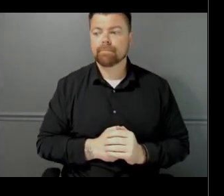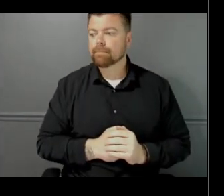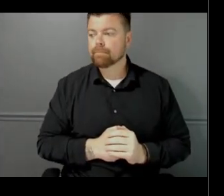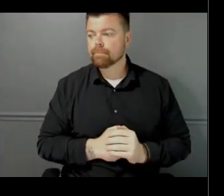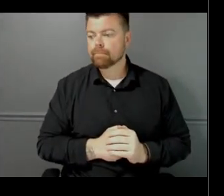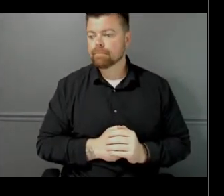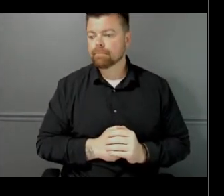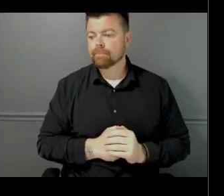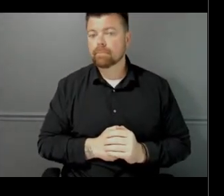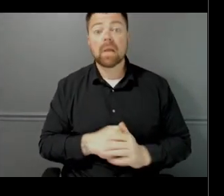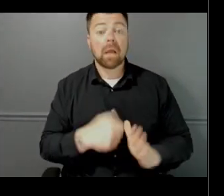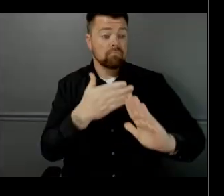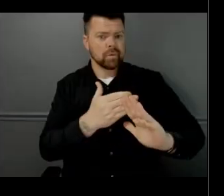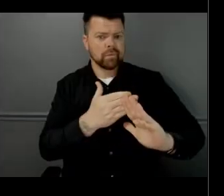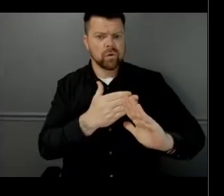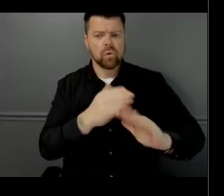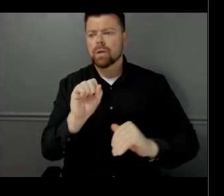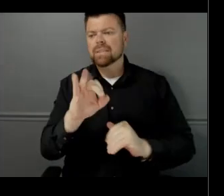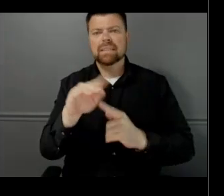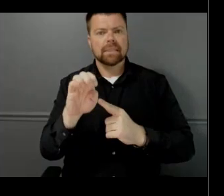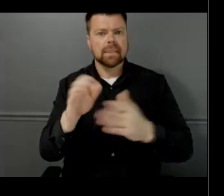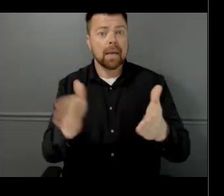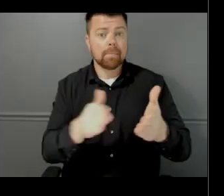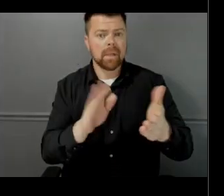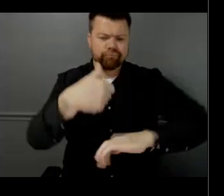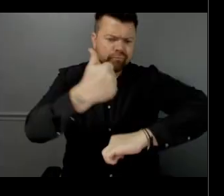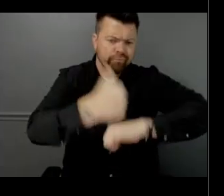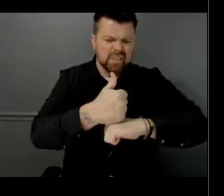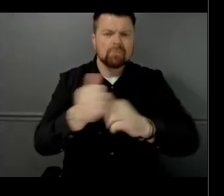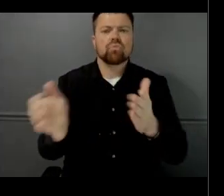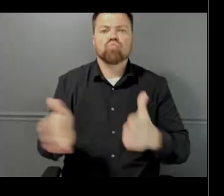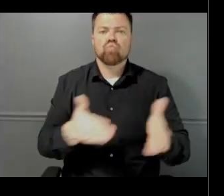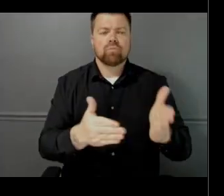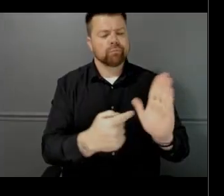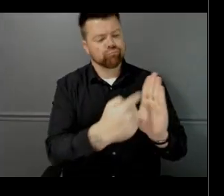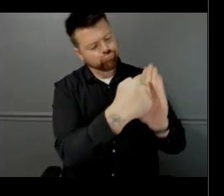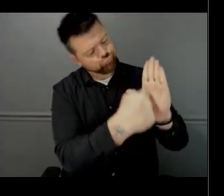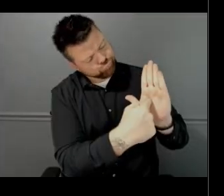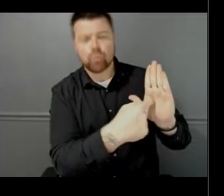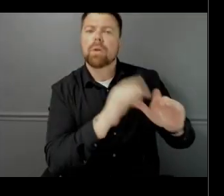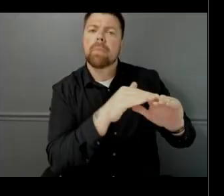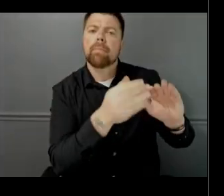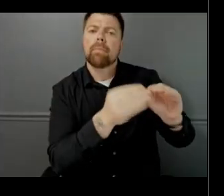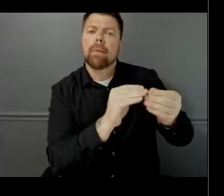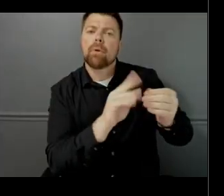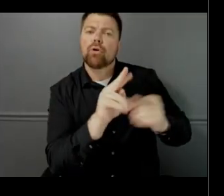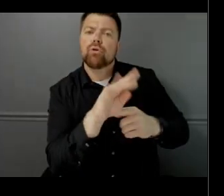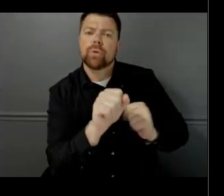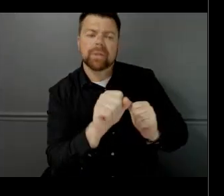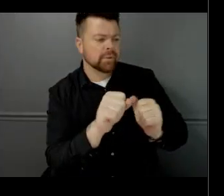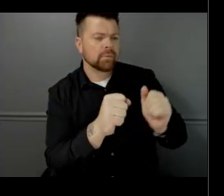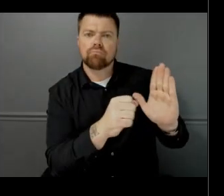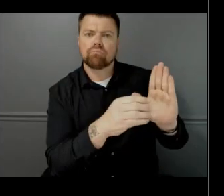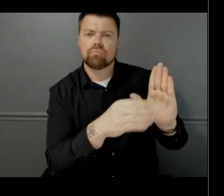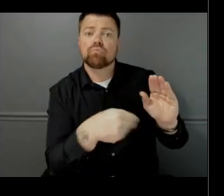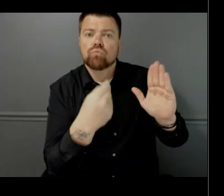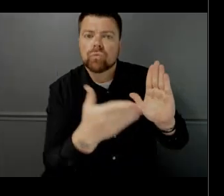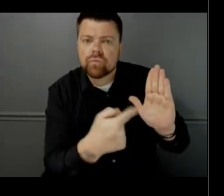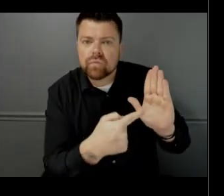A preliminary site plan must be prepared with the minimum number of units designated.